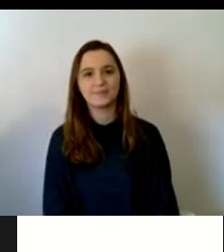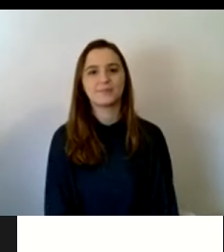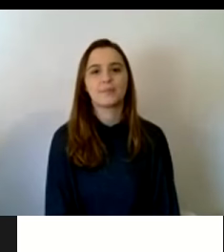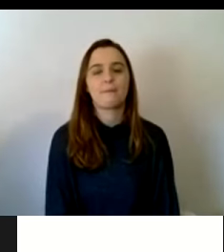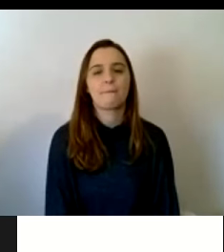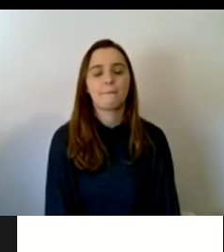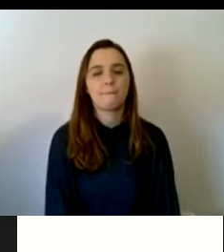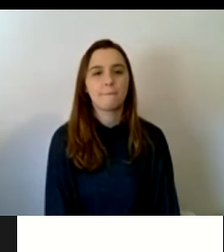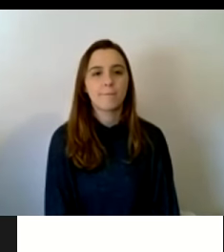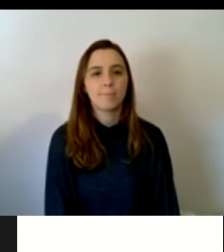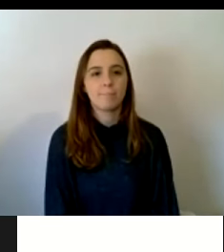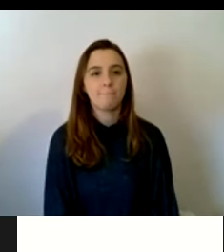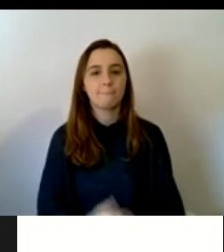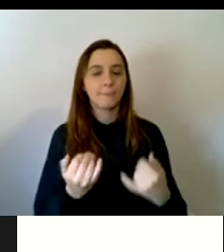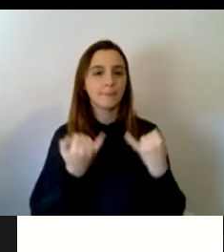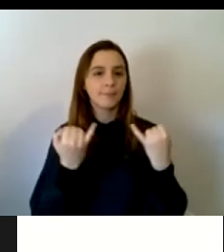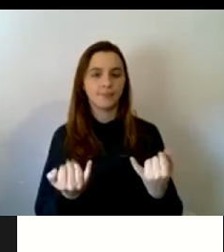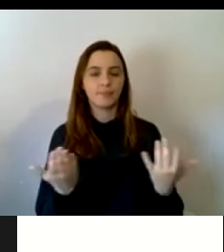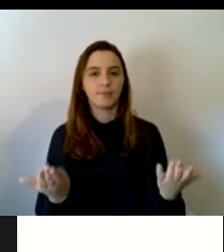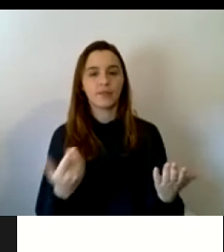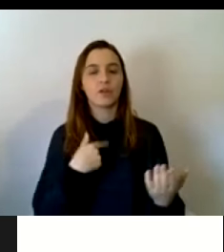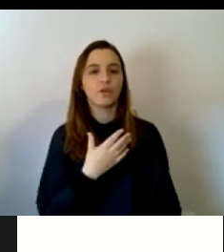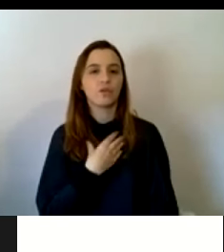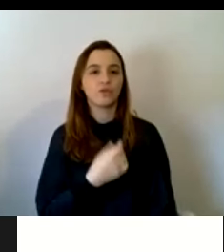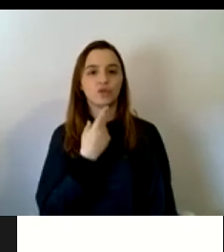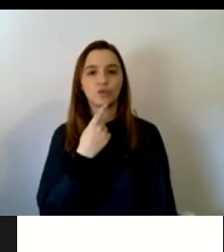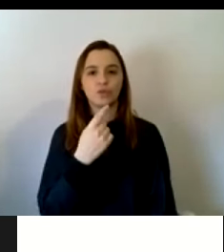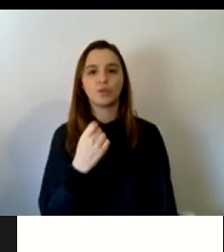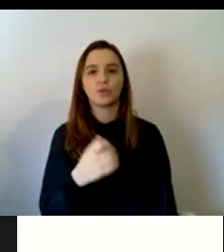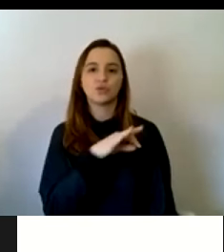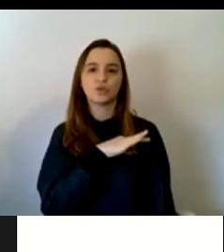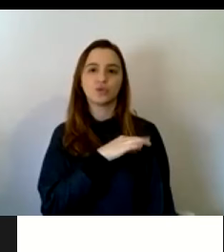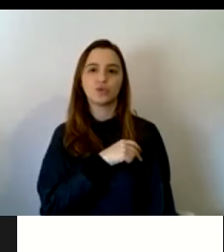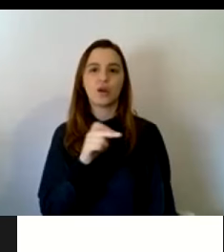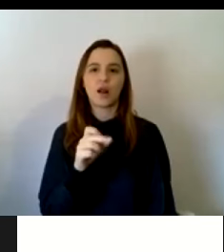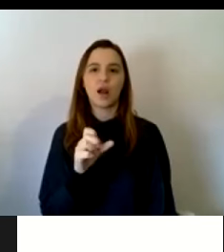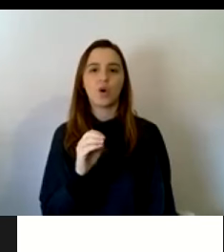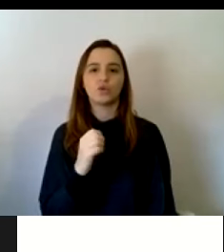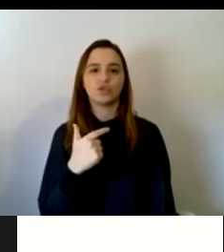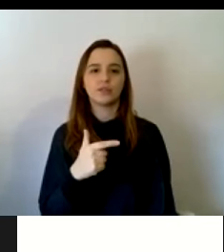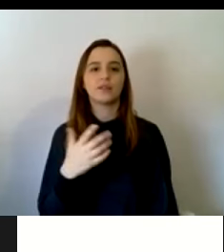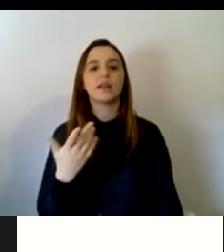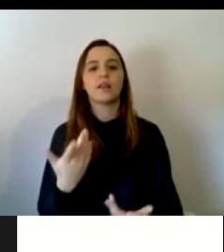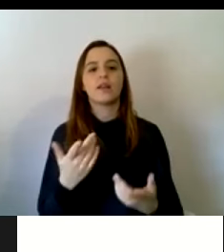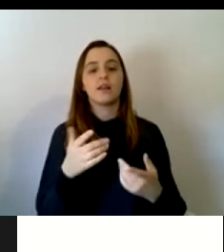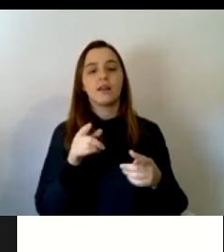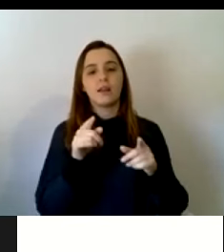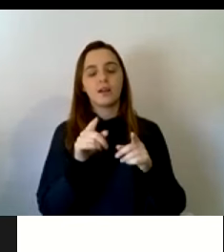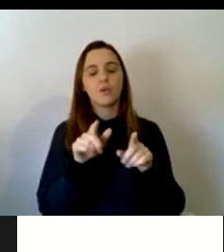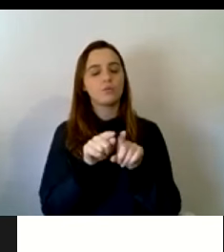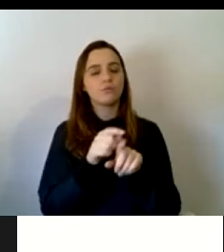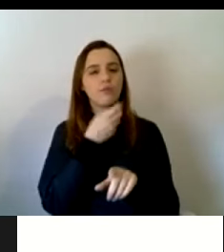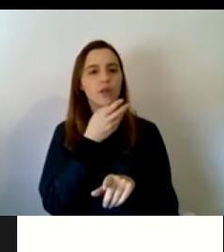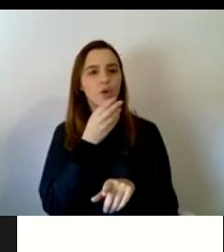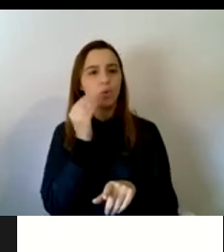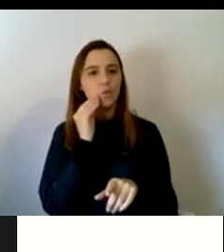And now I would like to ask Mr. Ágos Tiedi, juggling instructor, to talk about how the juggling